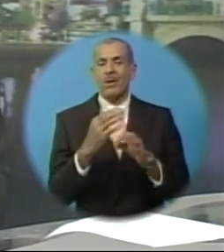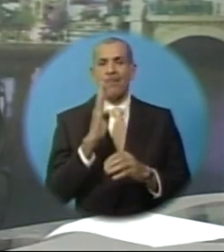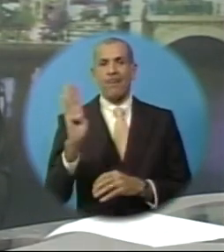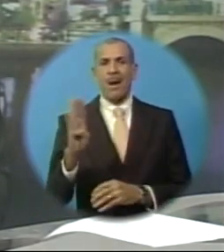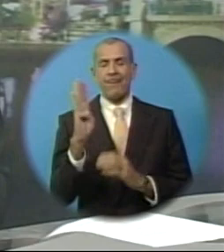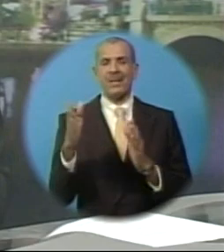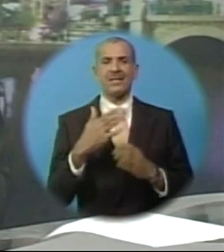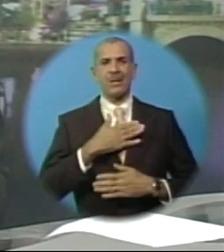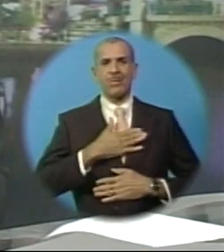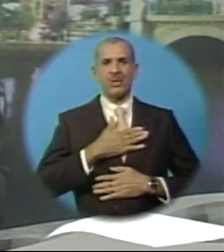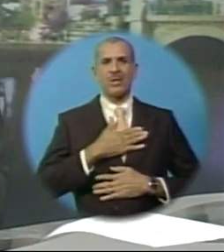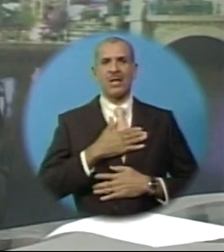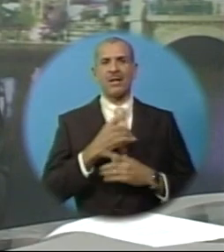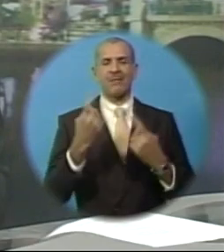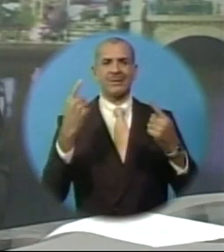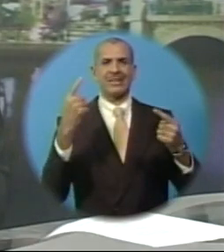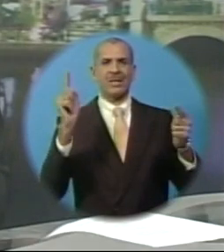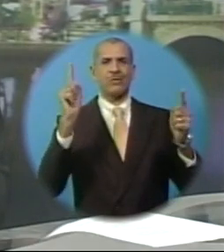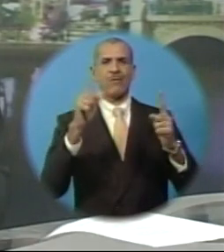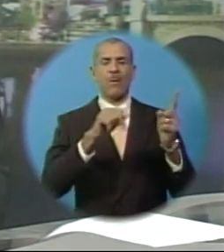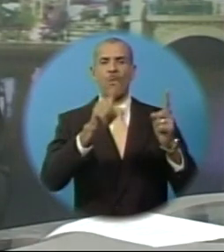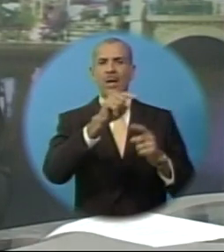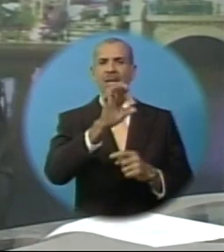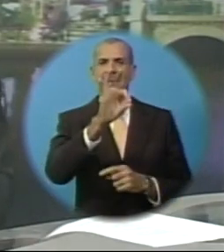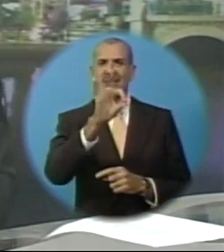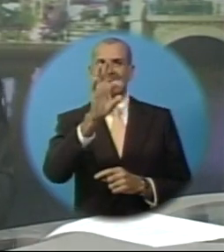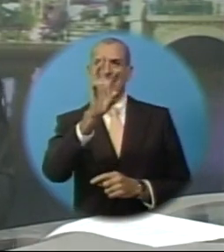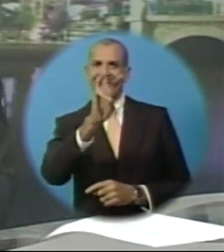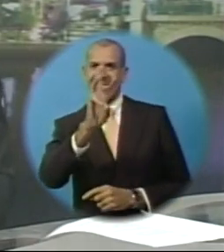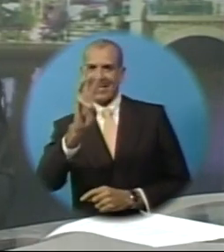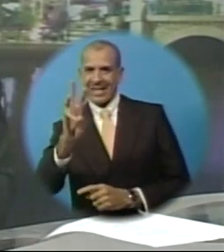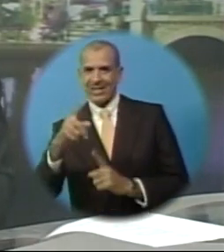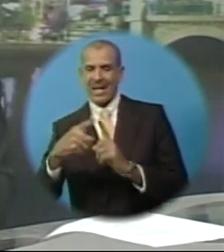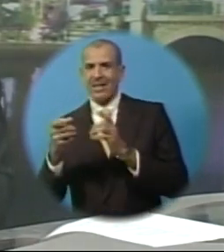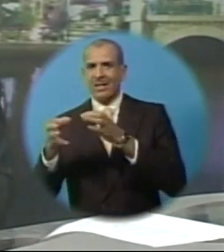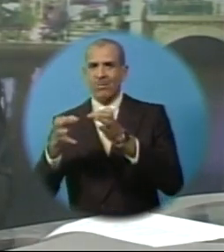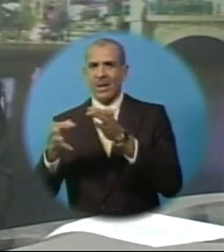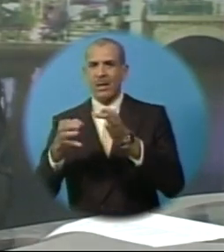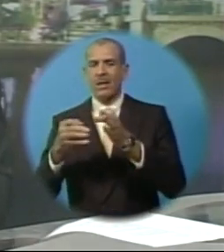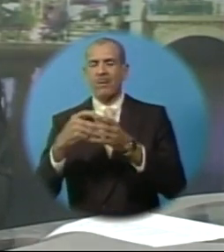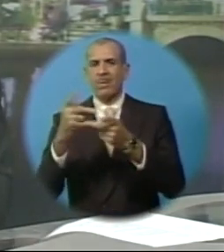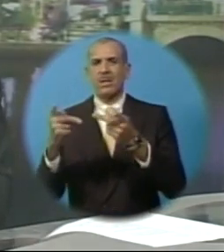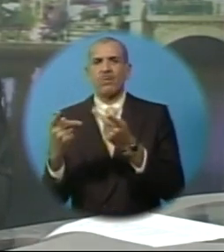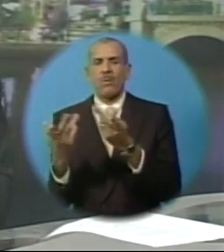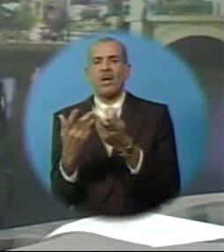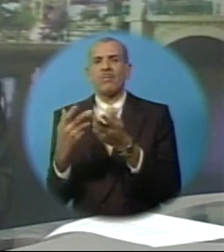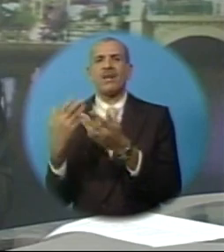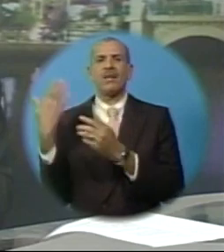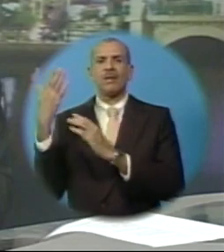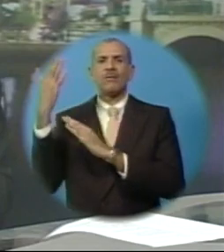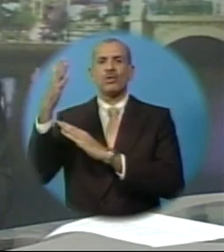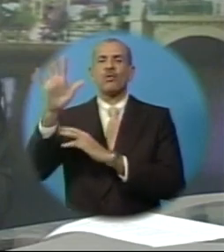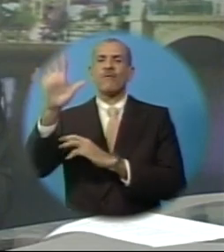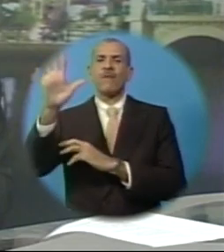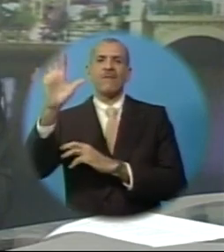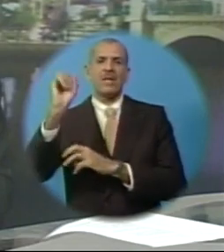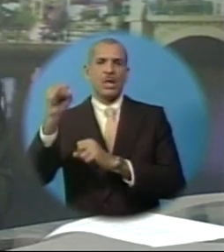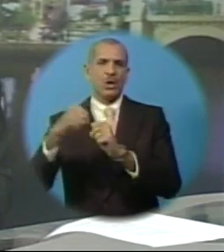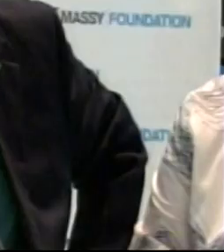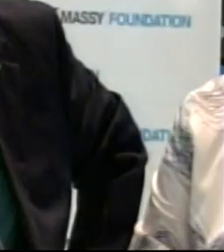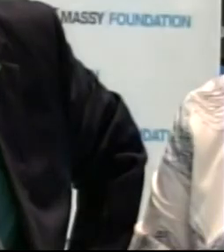the significant strides made since 1966 and define where we want the country to be in the next 50